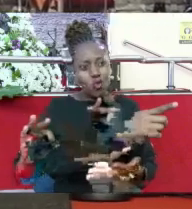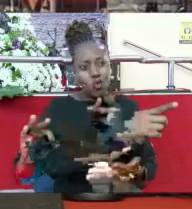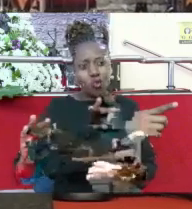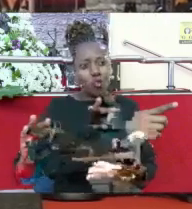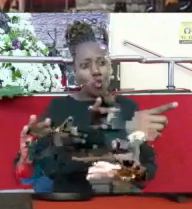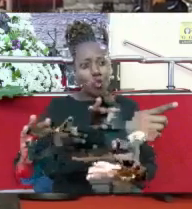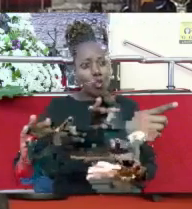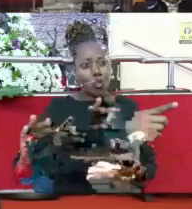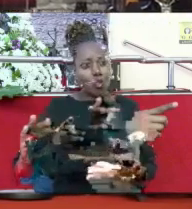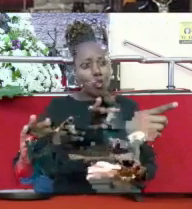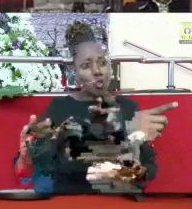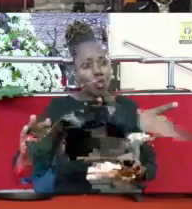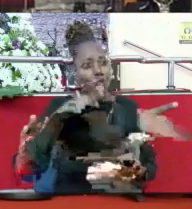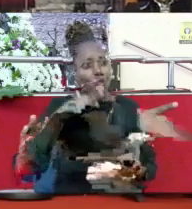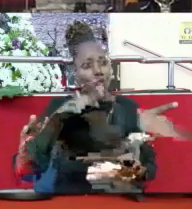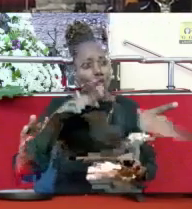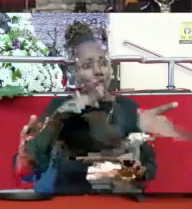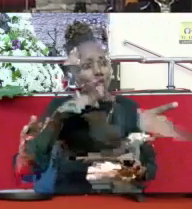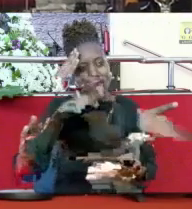effects.